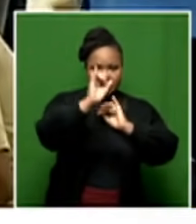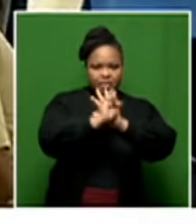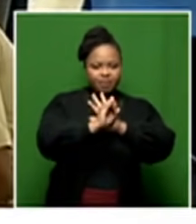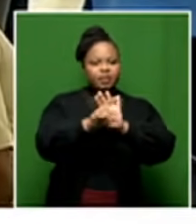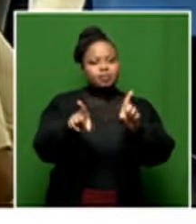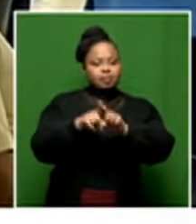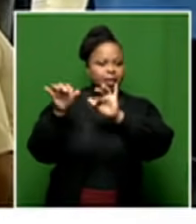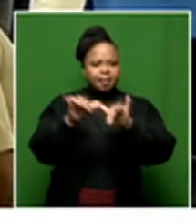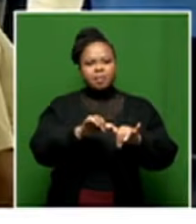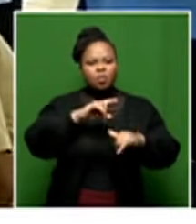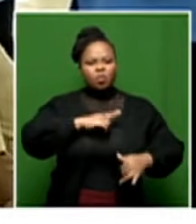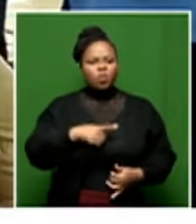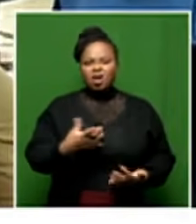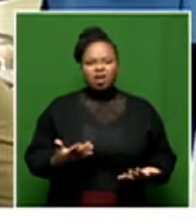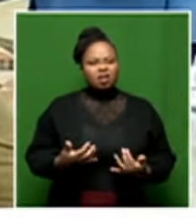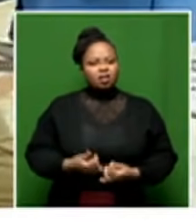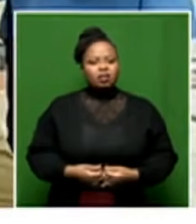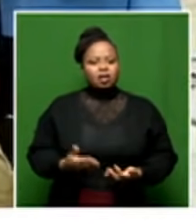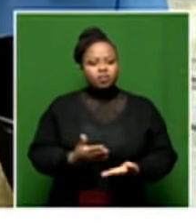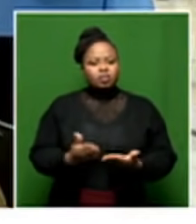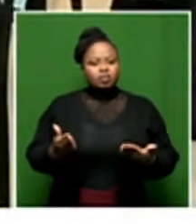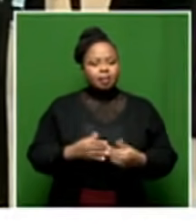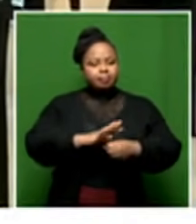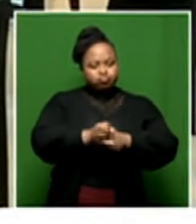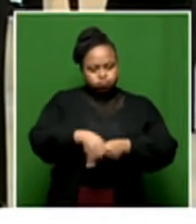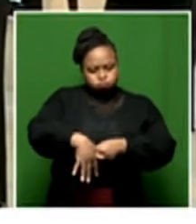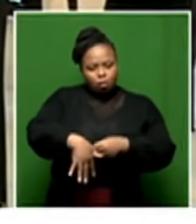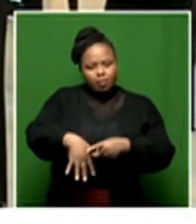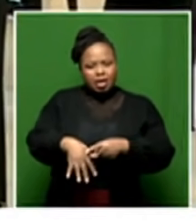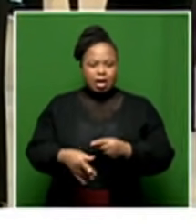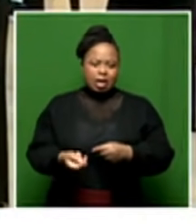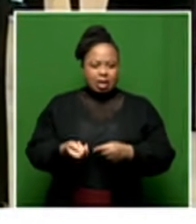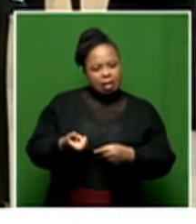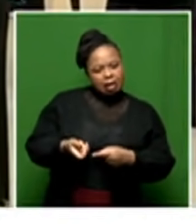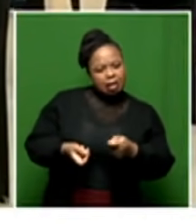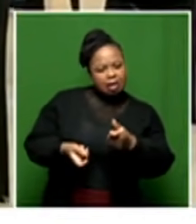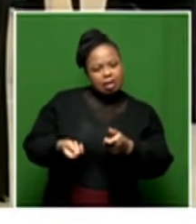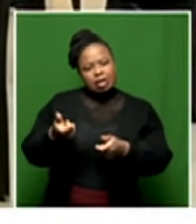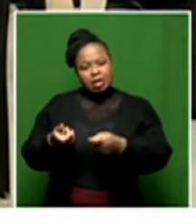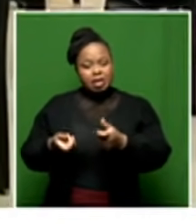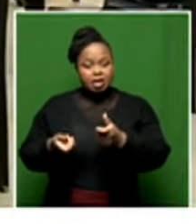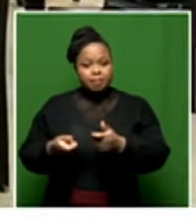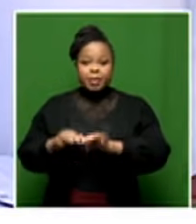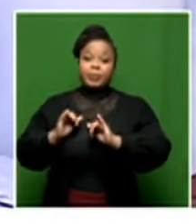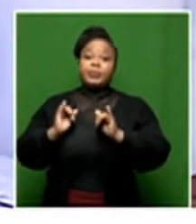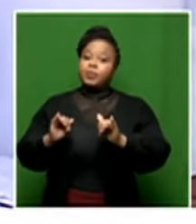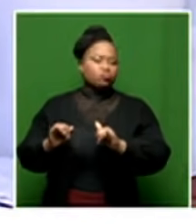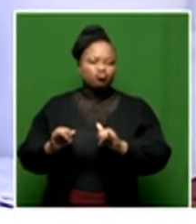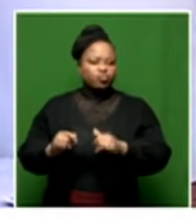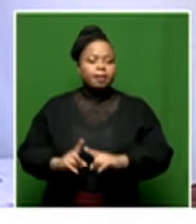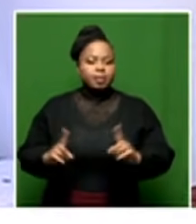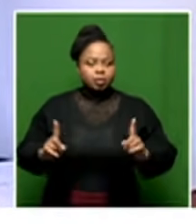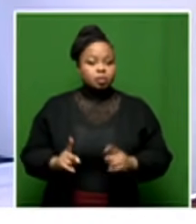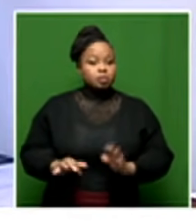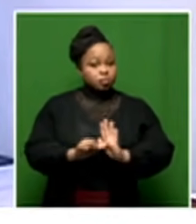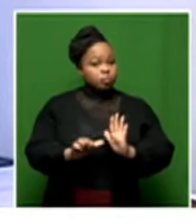There was low levels of circulation of those particular strains, but as far as I know, that those strains have not taken off, but it's already critical for us